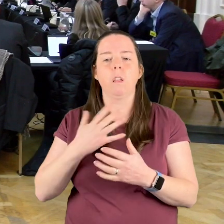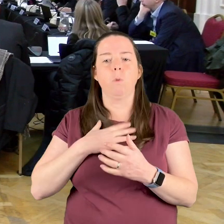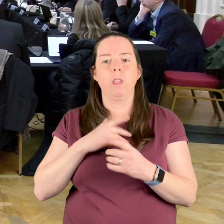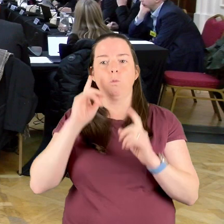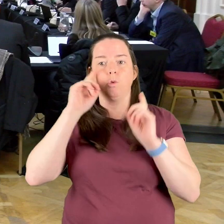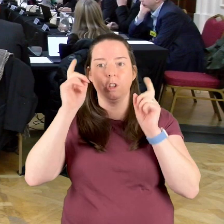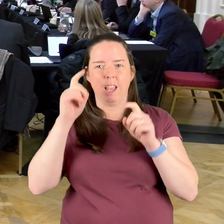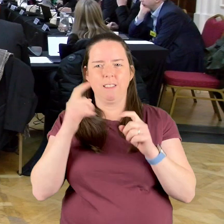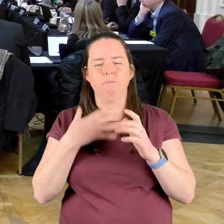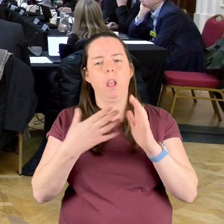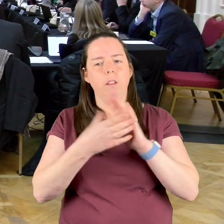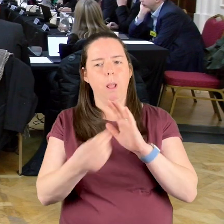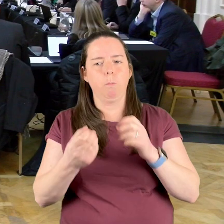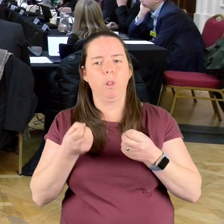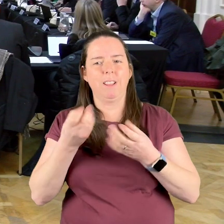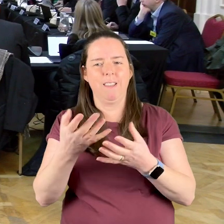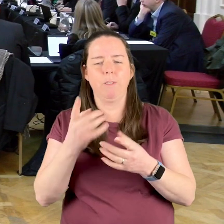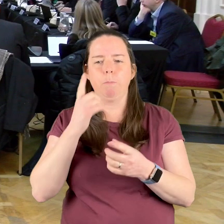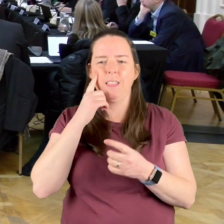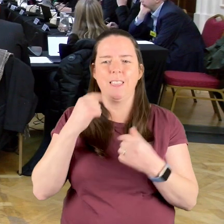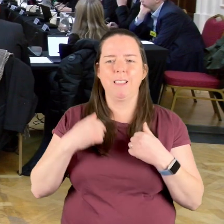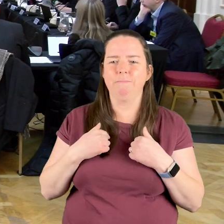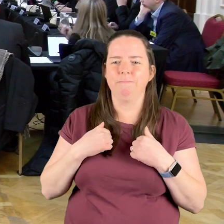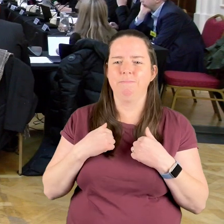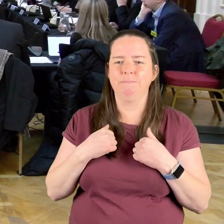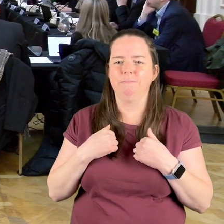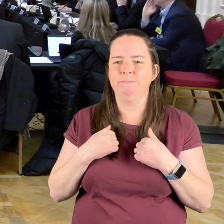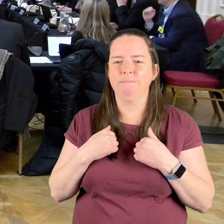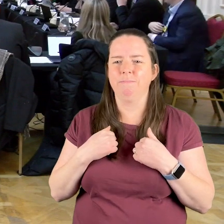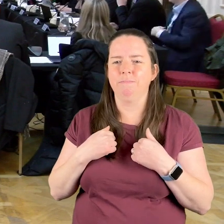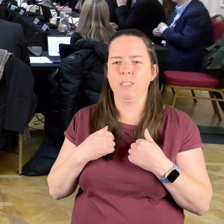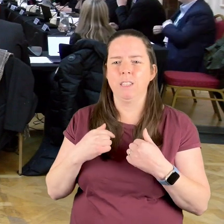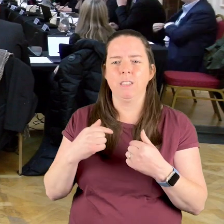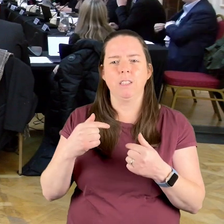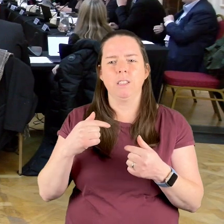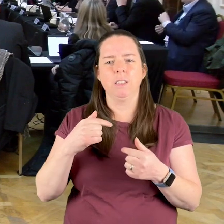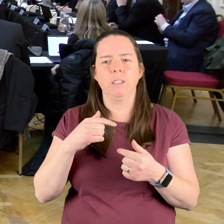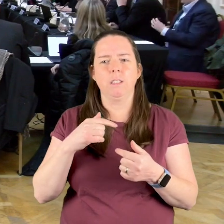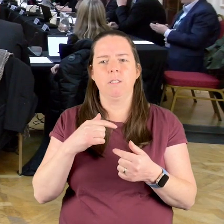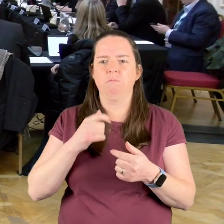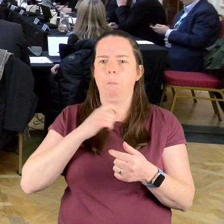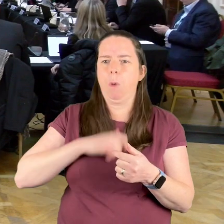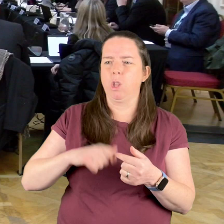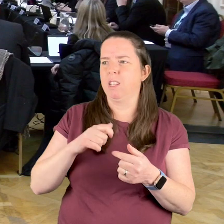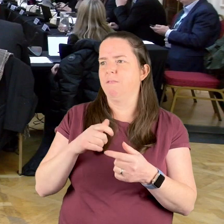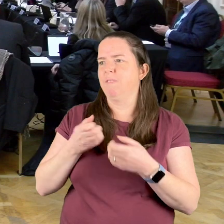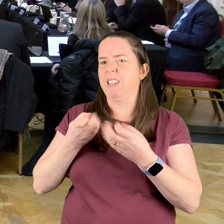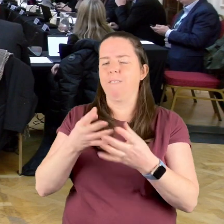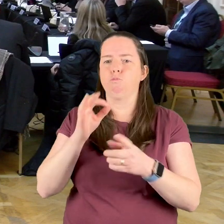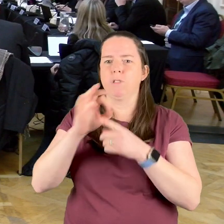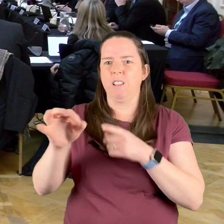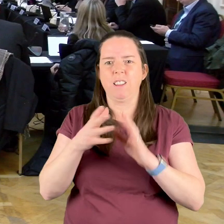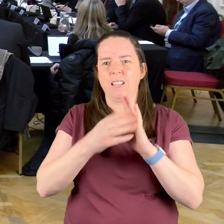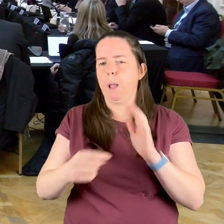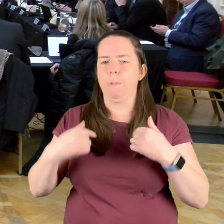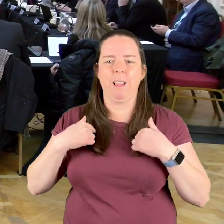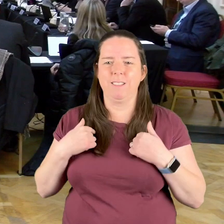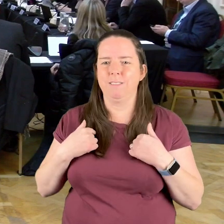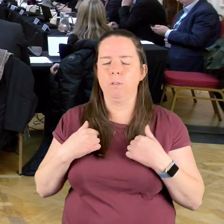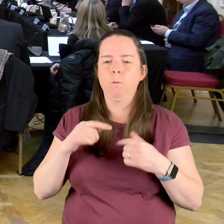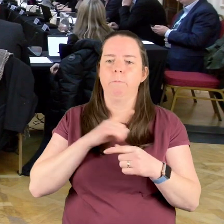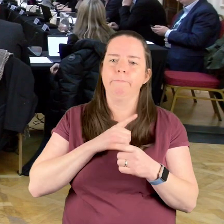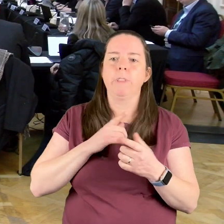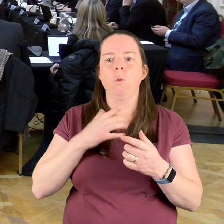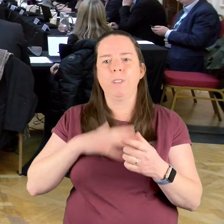to suggest, and I'll give an example, but I don't think I'm the person to give the precise examples, is we need